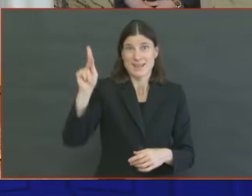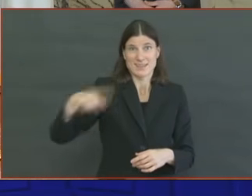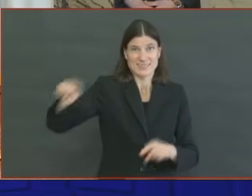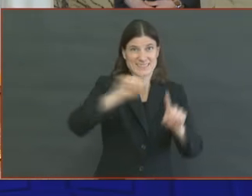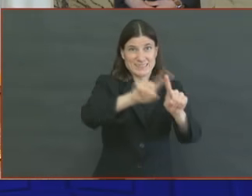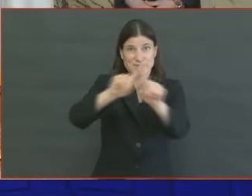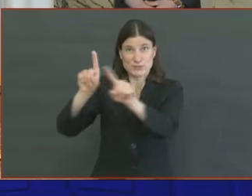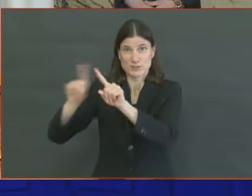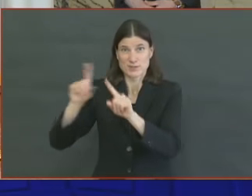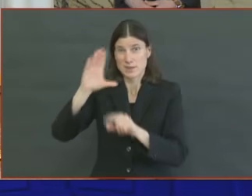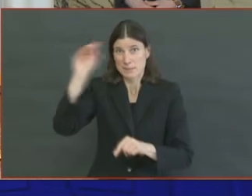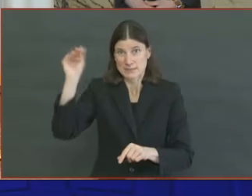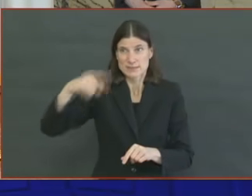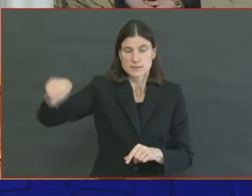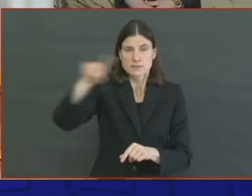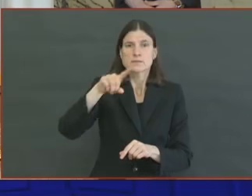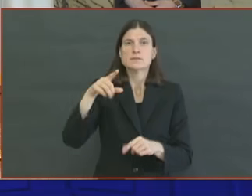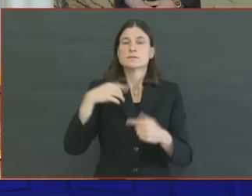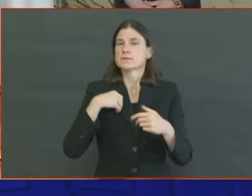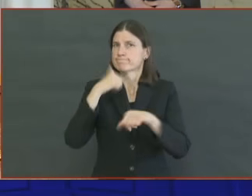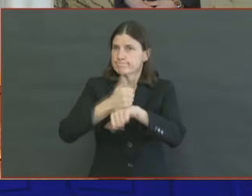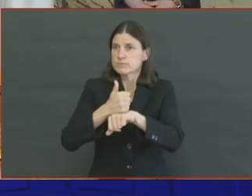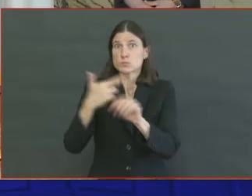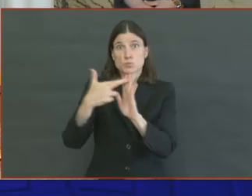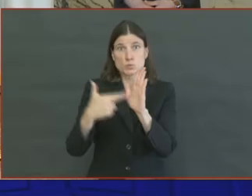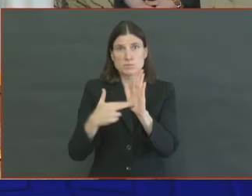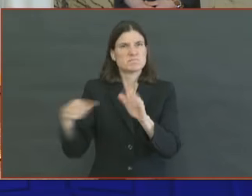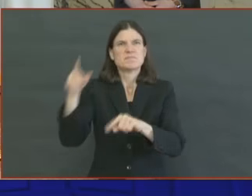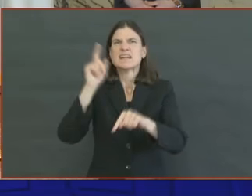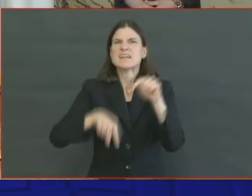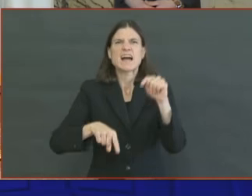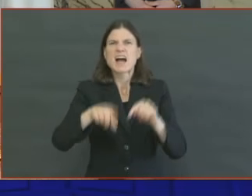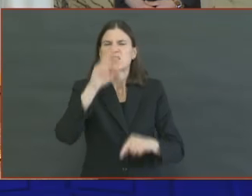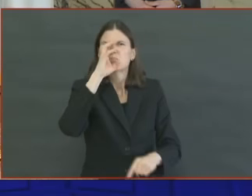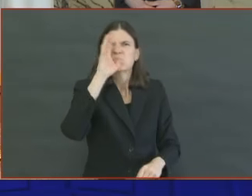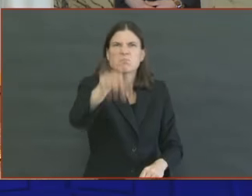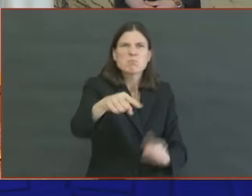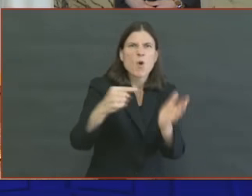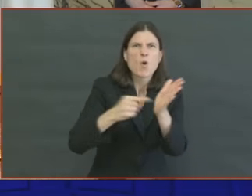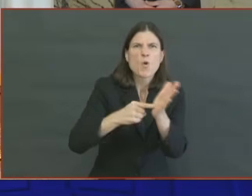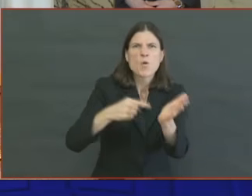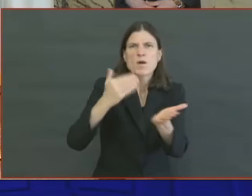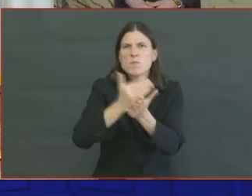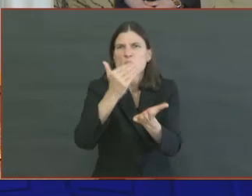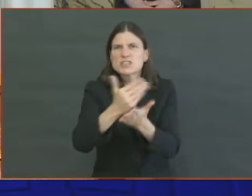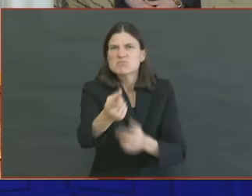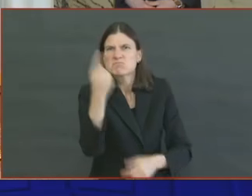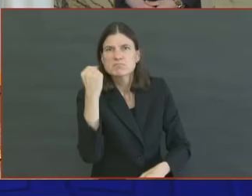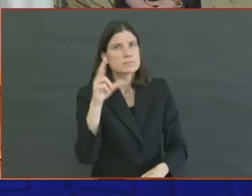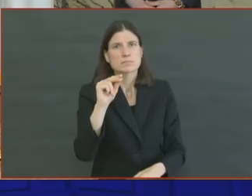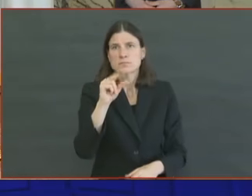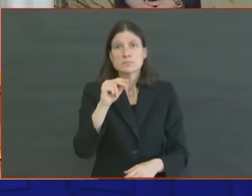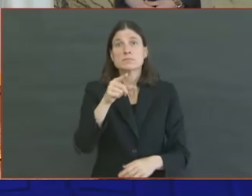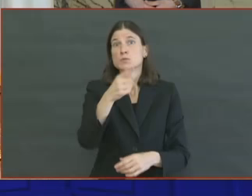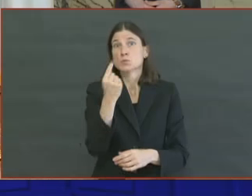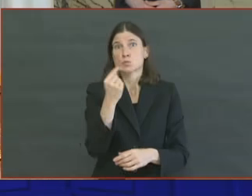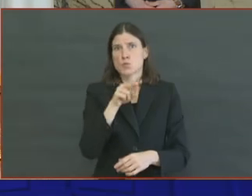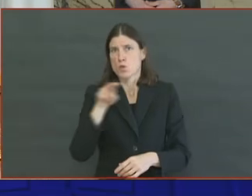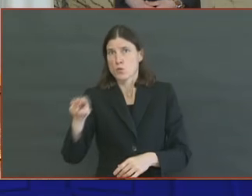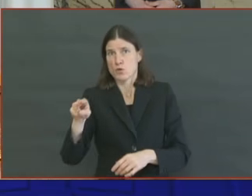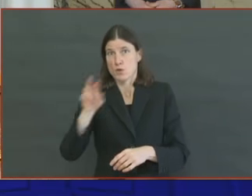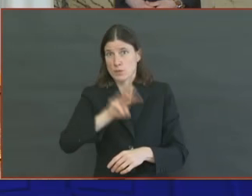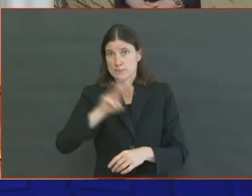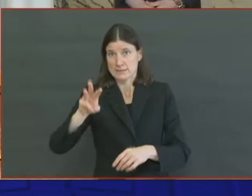dbr.ri.gov. As a reminder, these banks and credit unions and lenders are offering a 90-day grace period